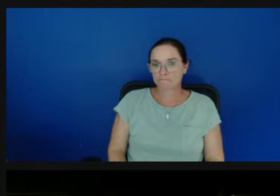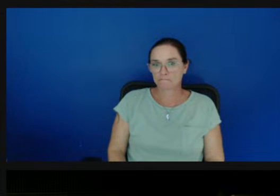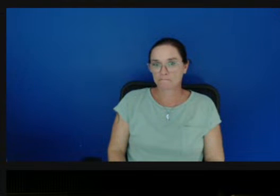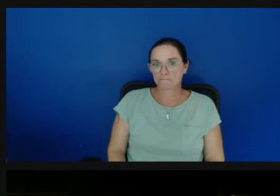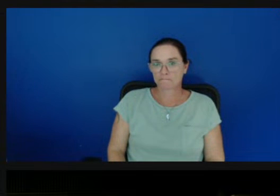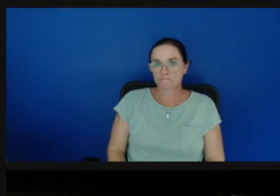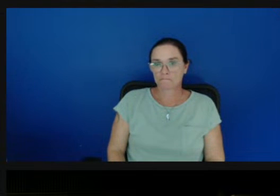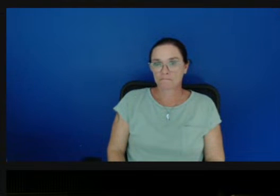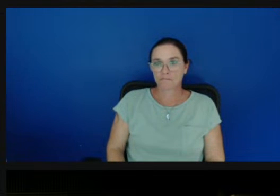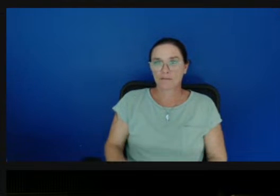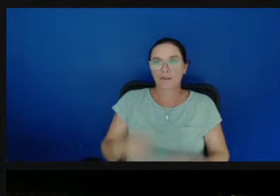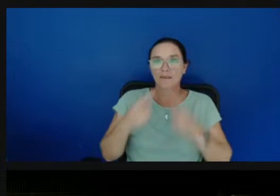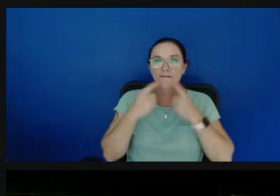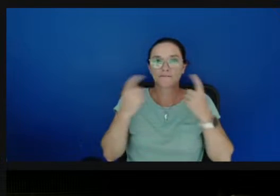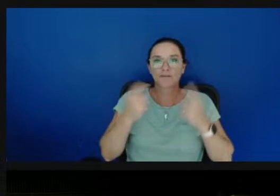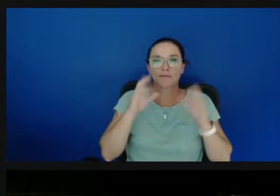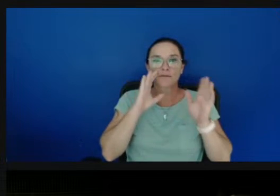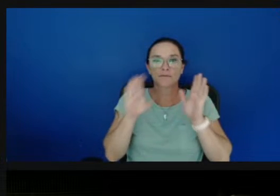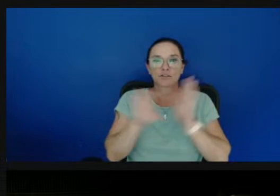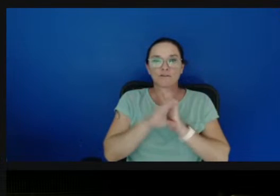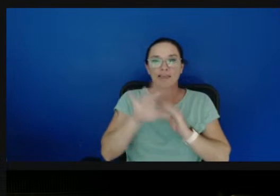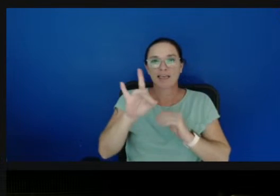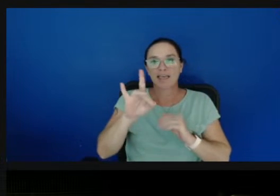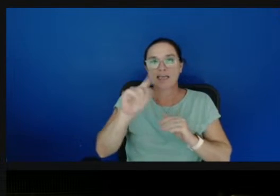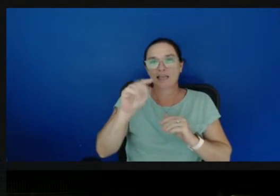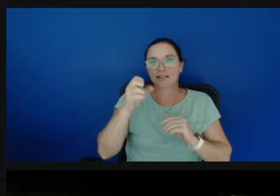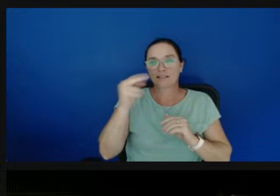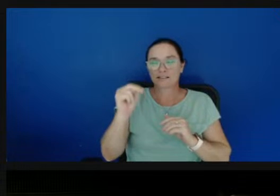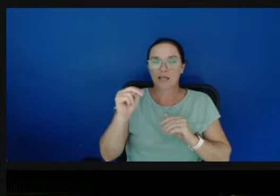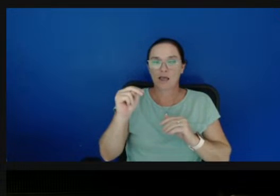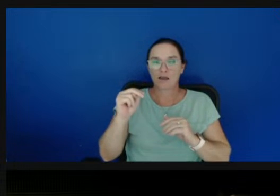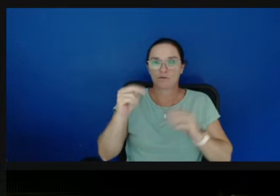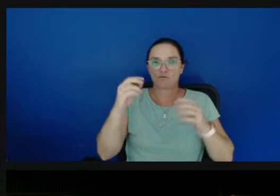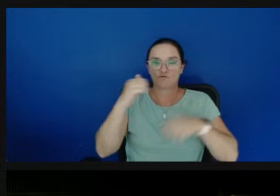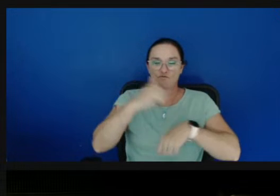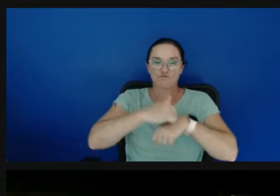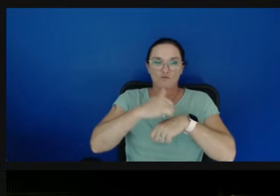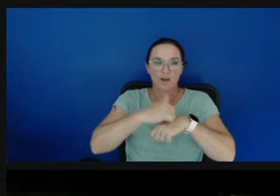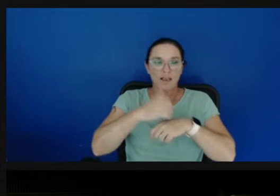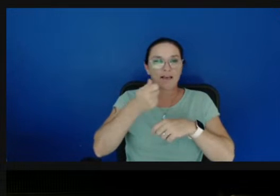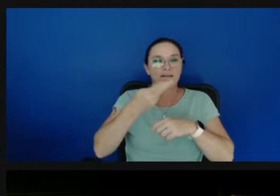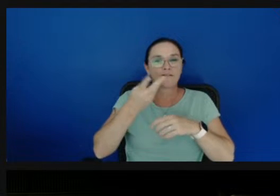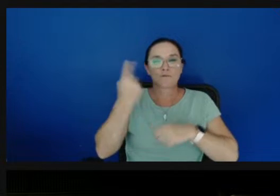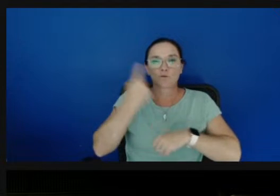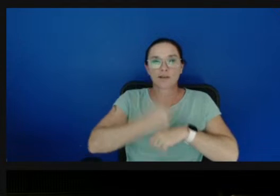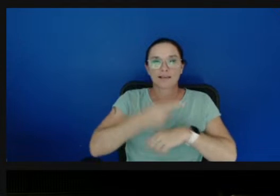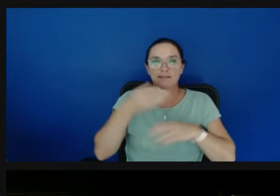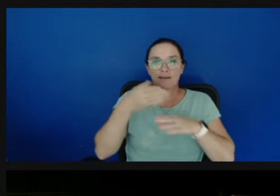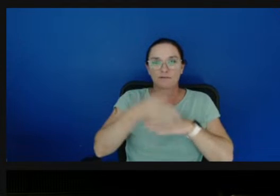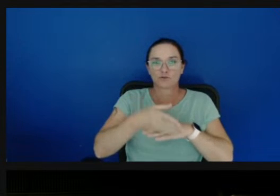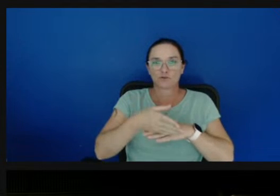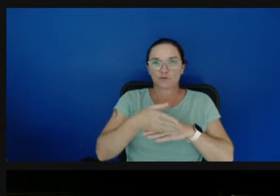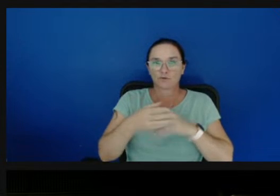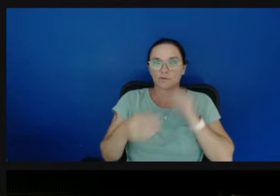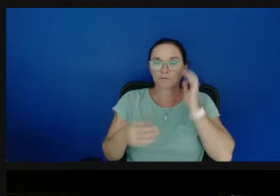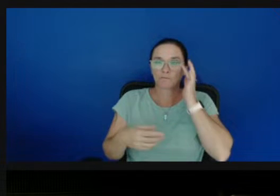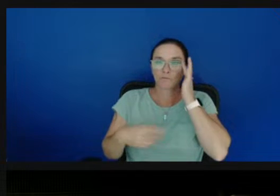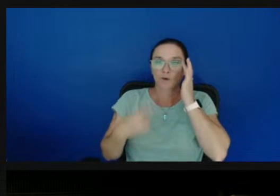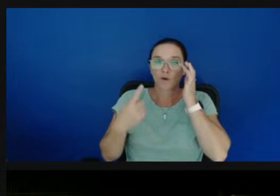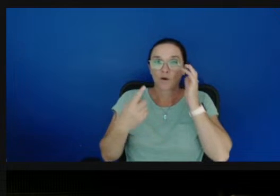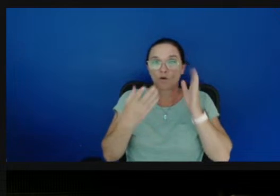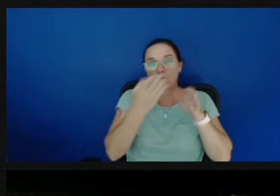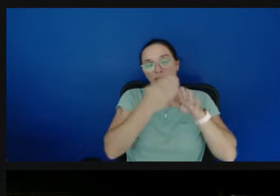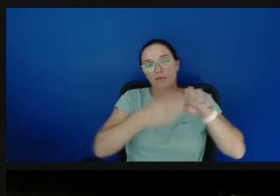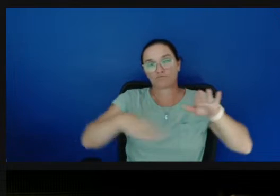Some famous photographs of that big 8-ton boulder. Here it is, just a few days after the fact, when a big crater still